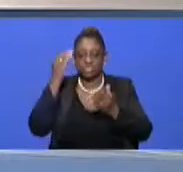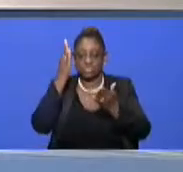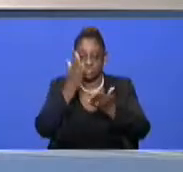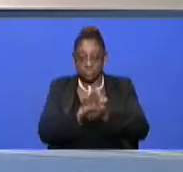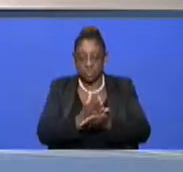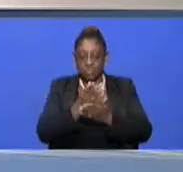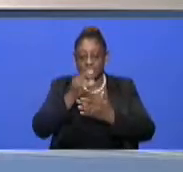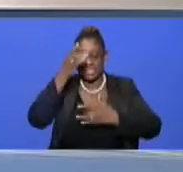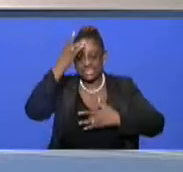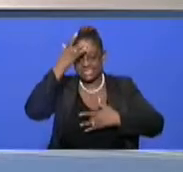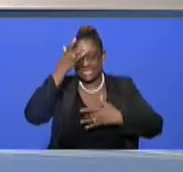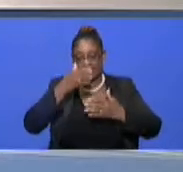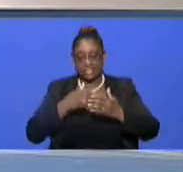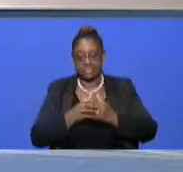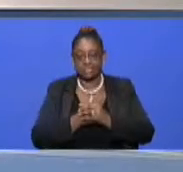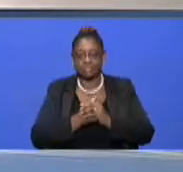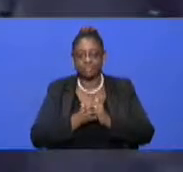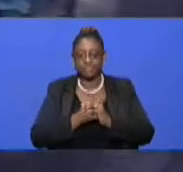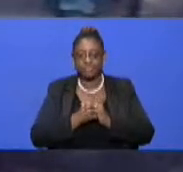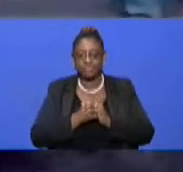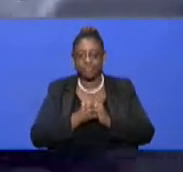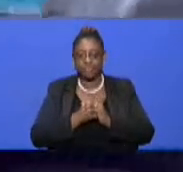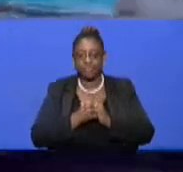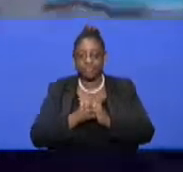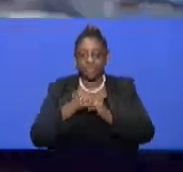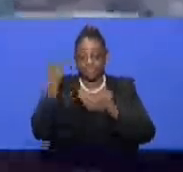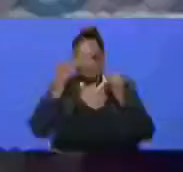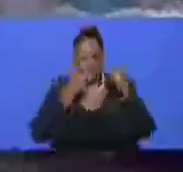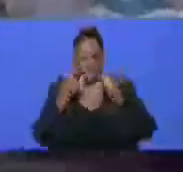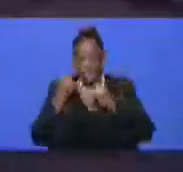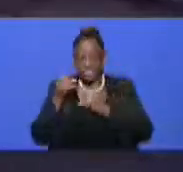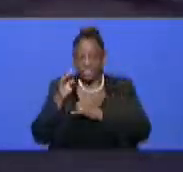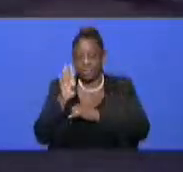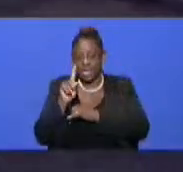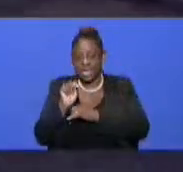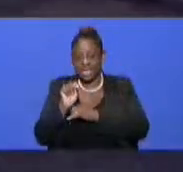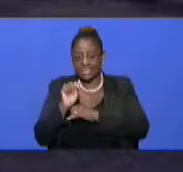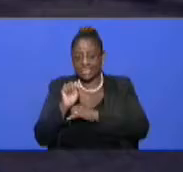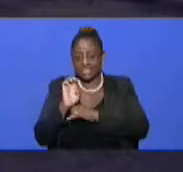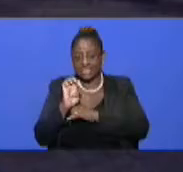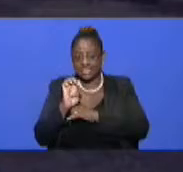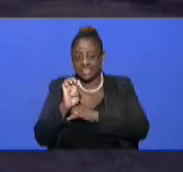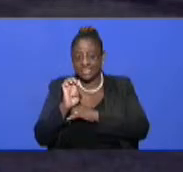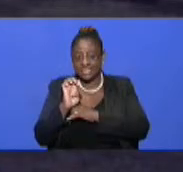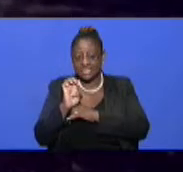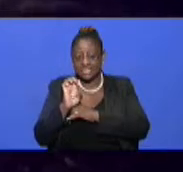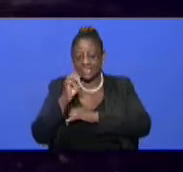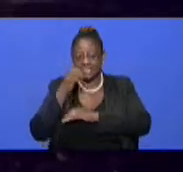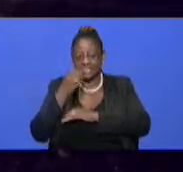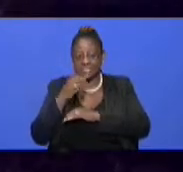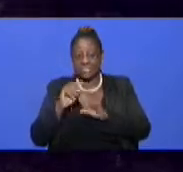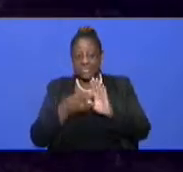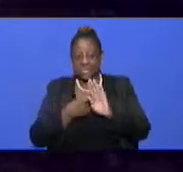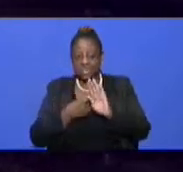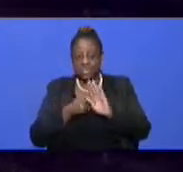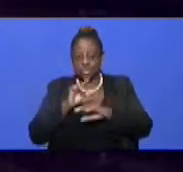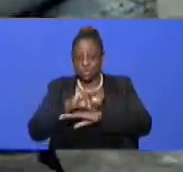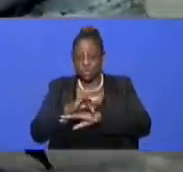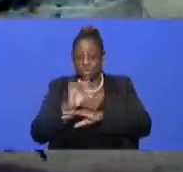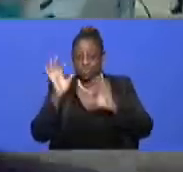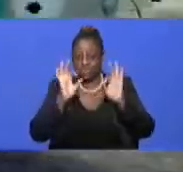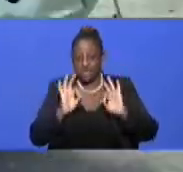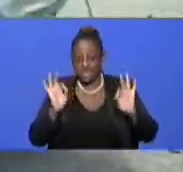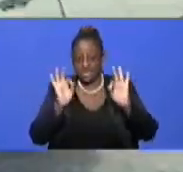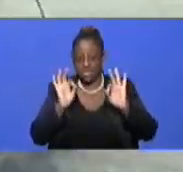Here's Fern Carey. The Fight the Bite one-day cleanup initiative in the Baines and Grantstown community started early Friday